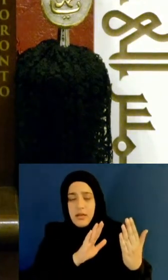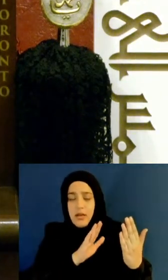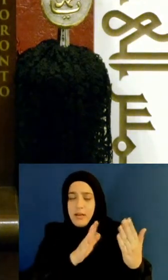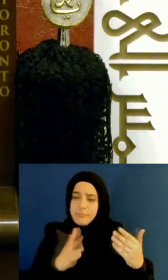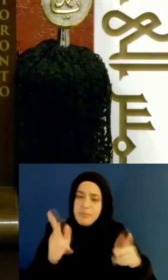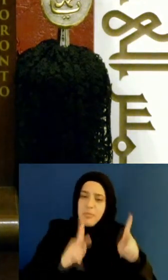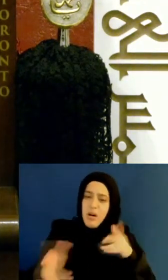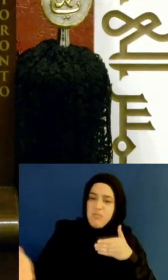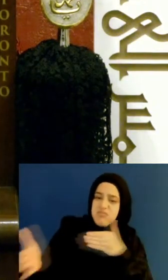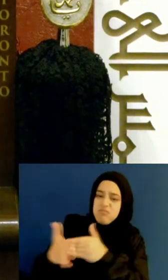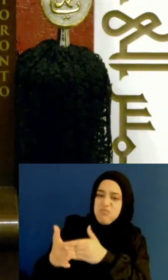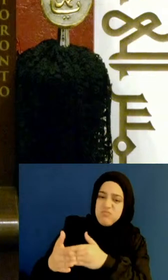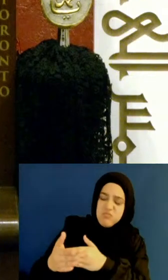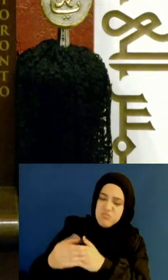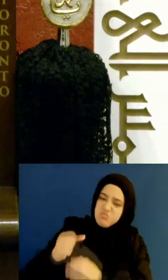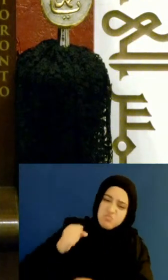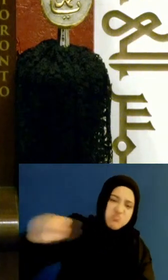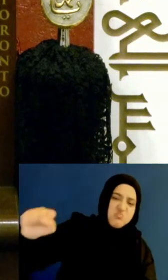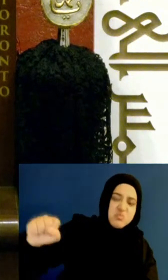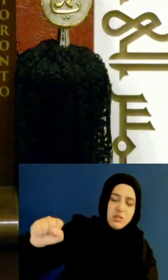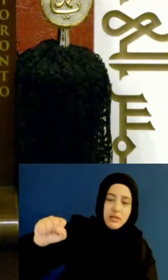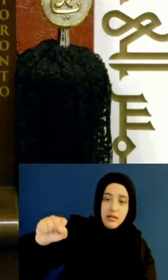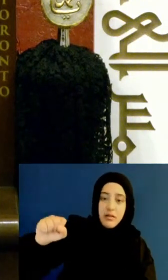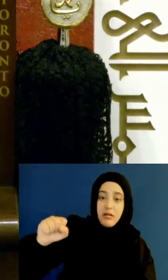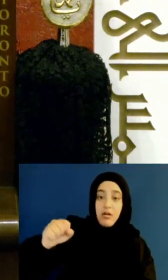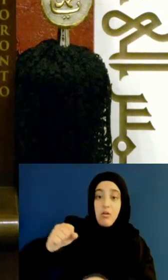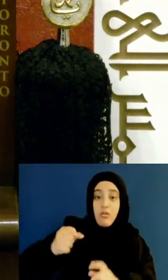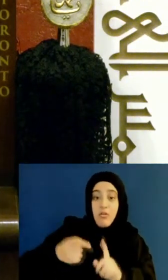who claimed and called themselves Shias in